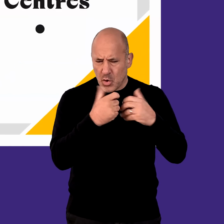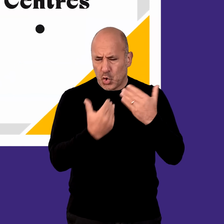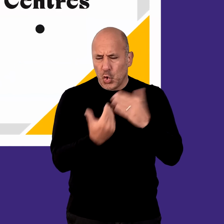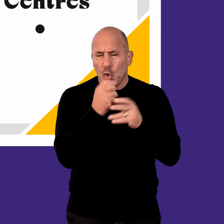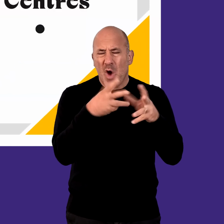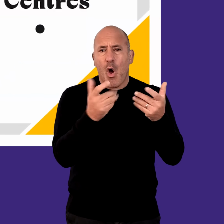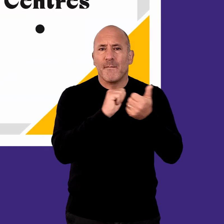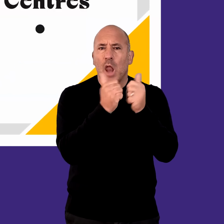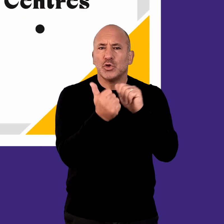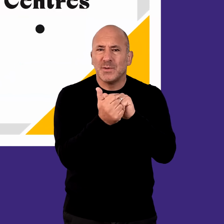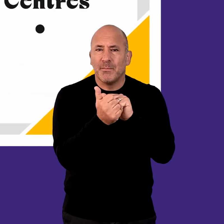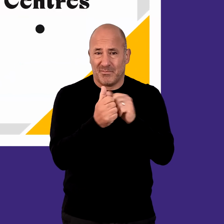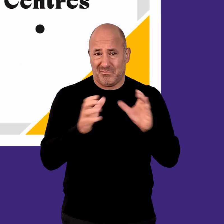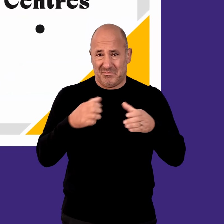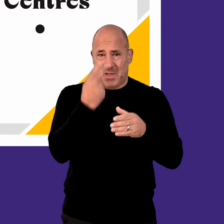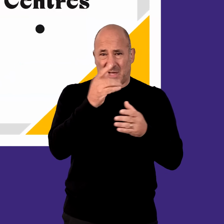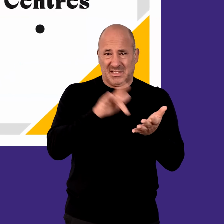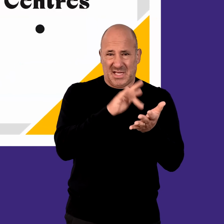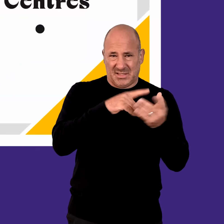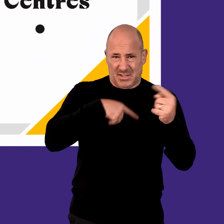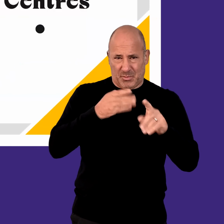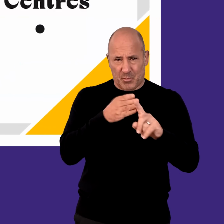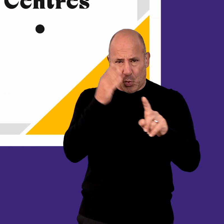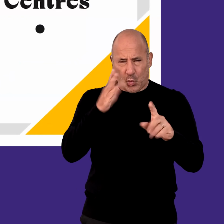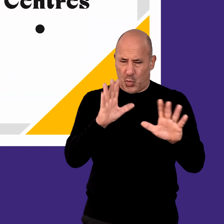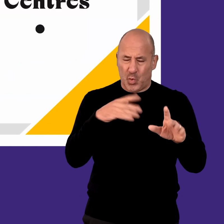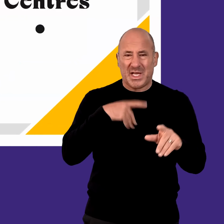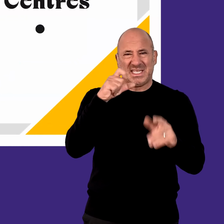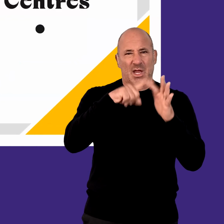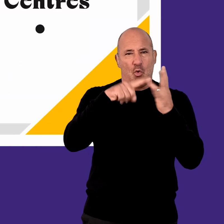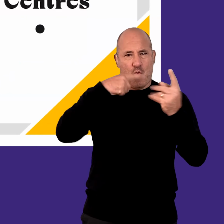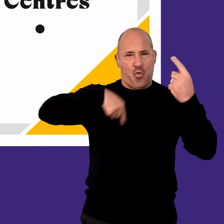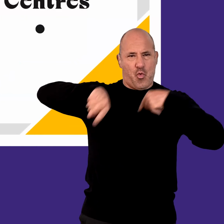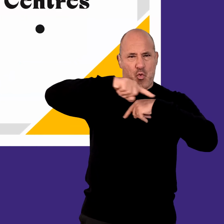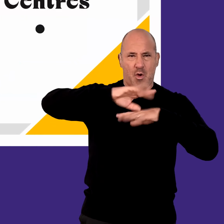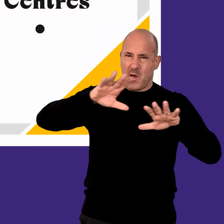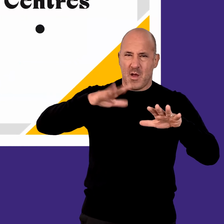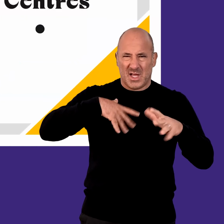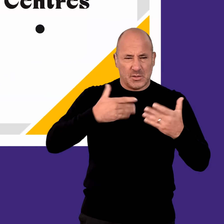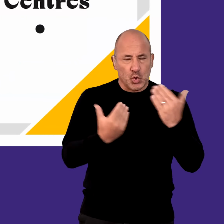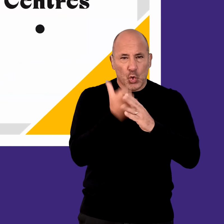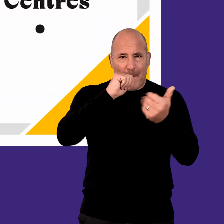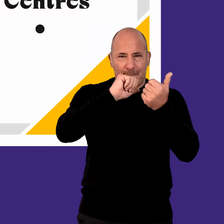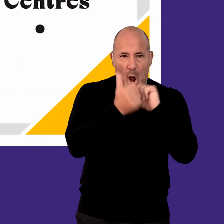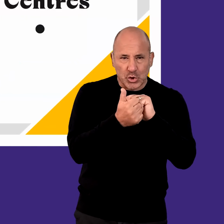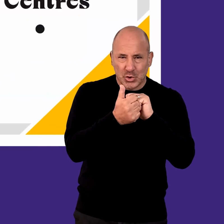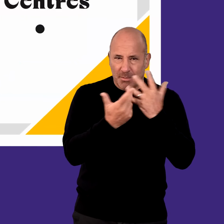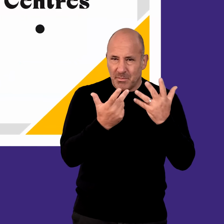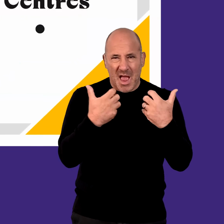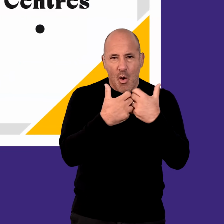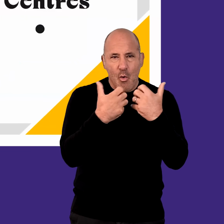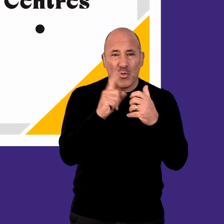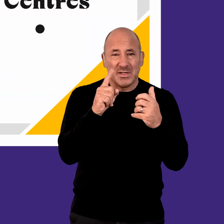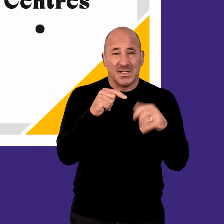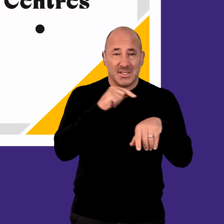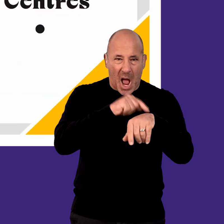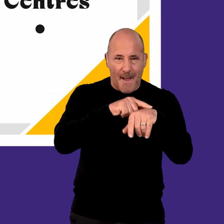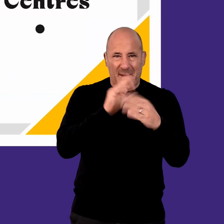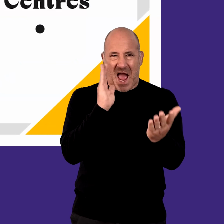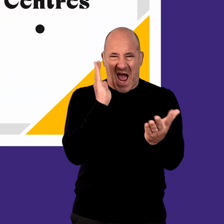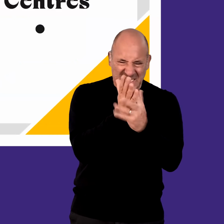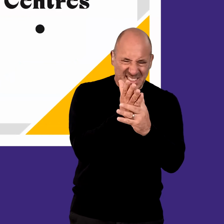arts centres, we recognised that the main barriers for us as CEOs in terms of forging new partnerships was time